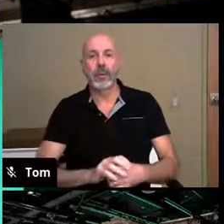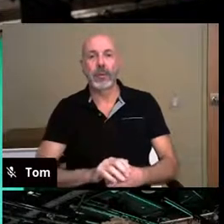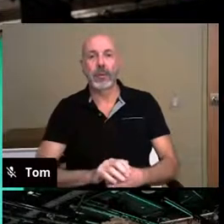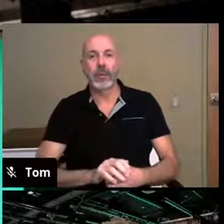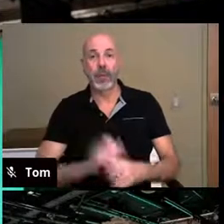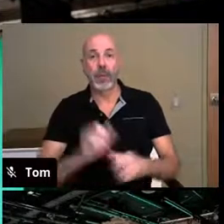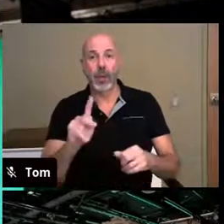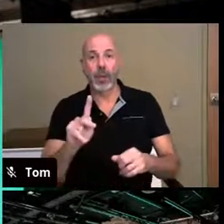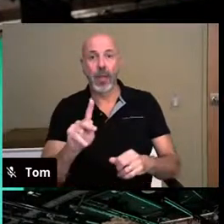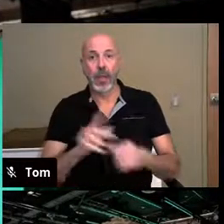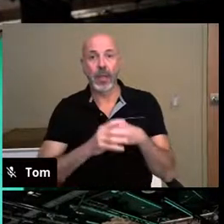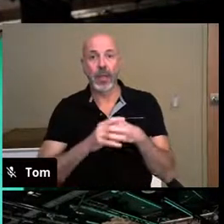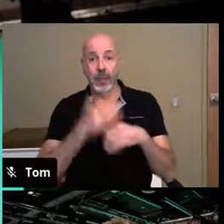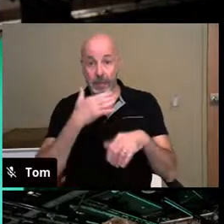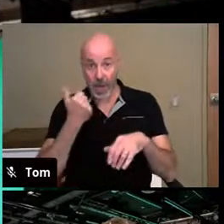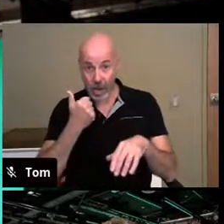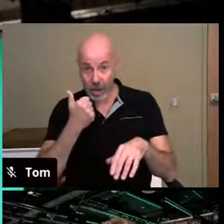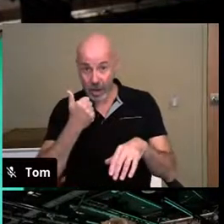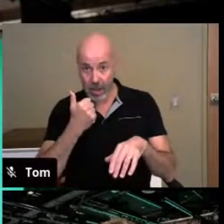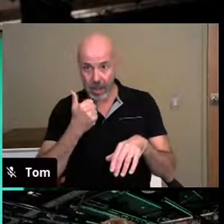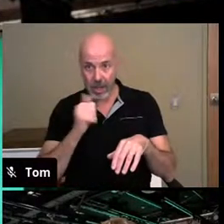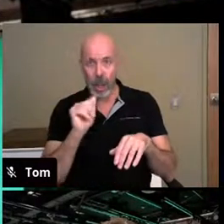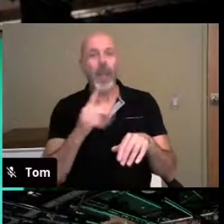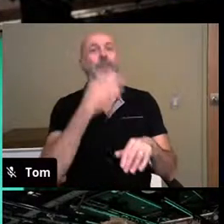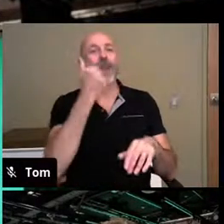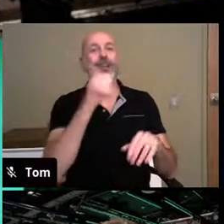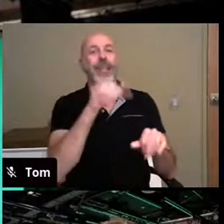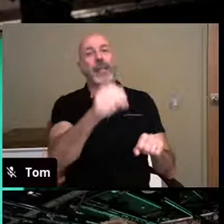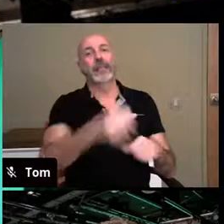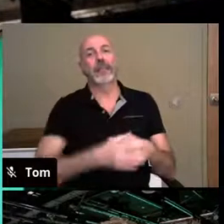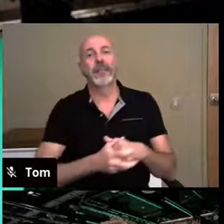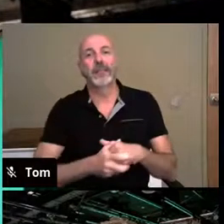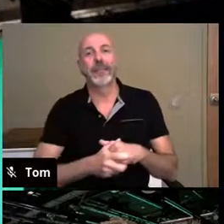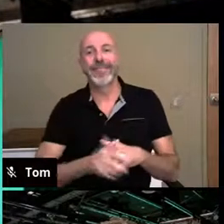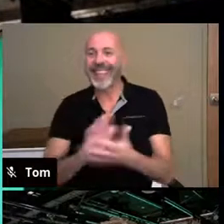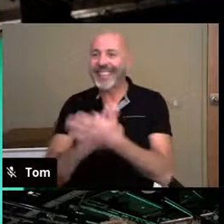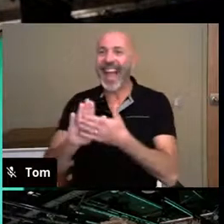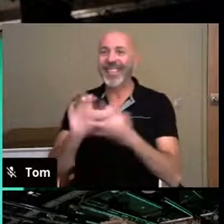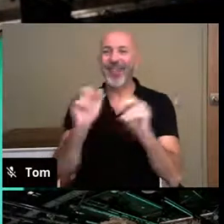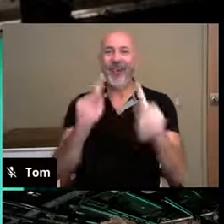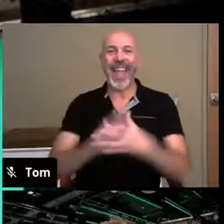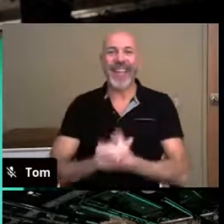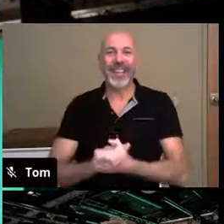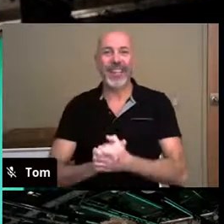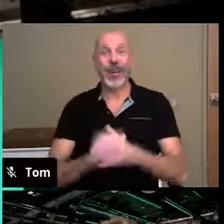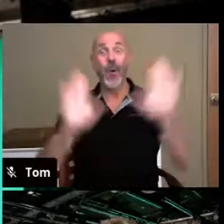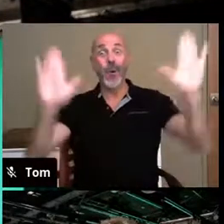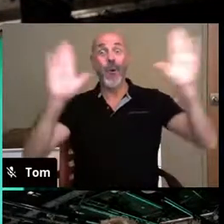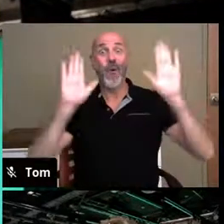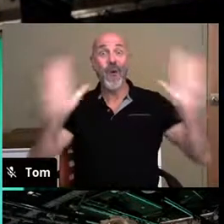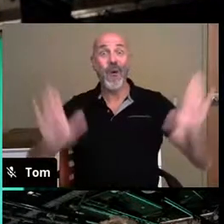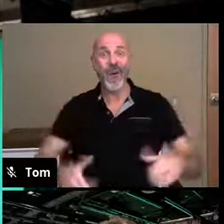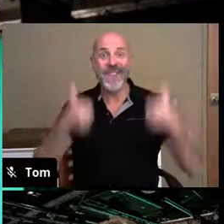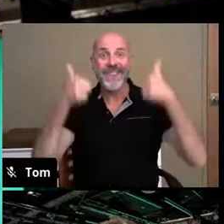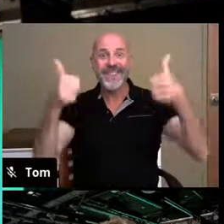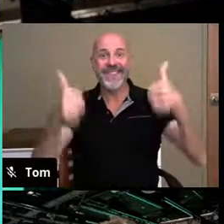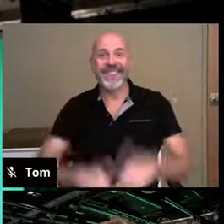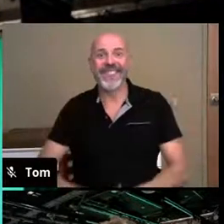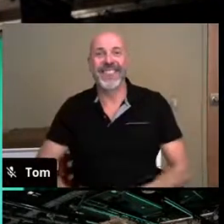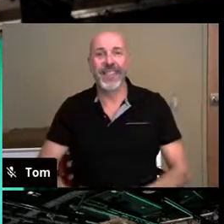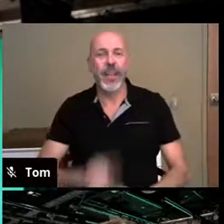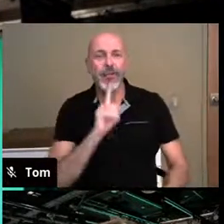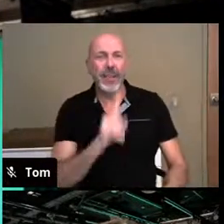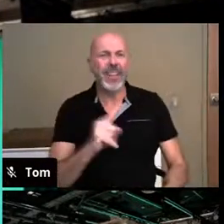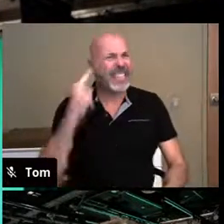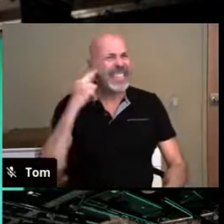Is that okay? All right, that's better. Nice. Okay. Woohoo! Yeah, you were